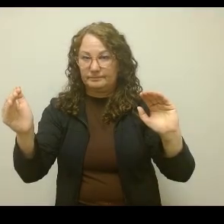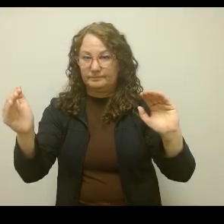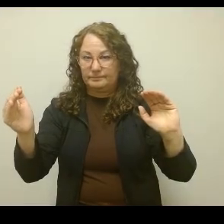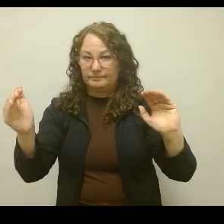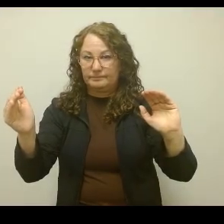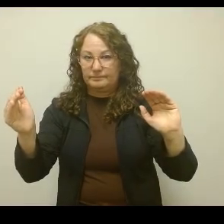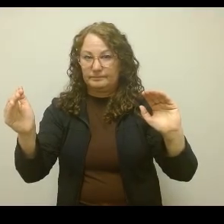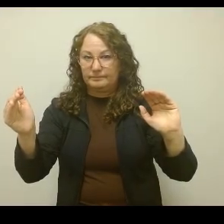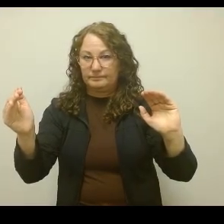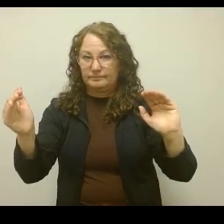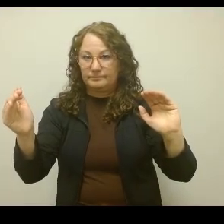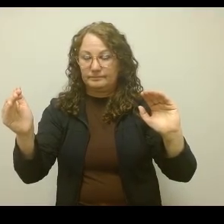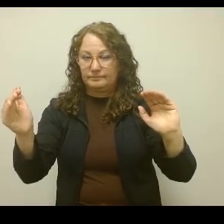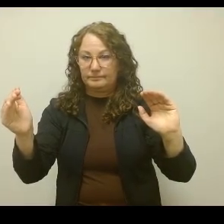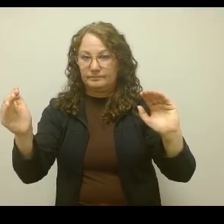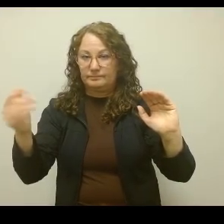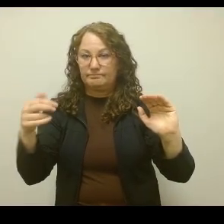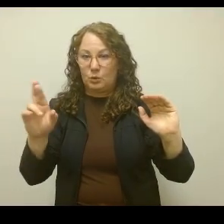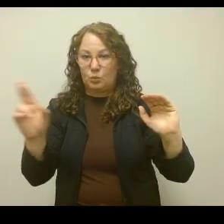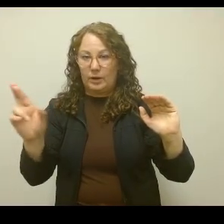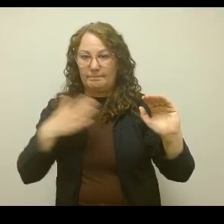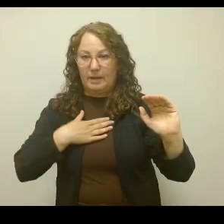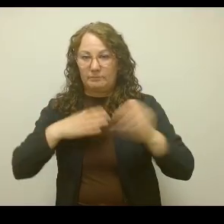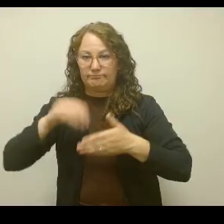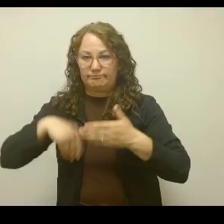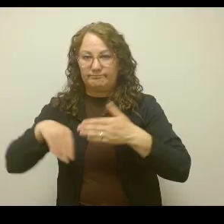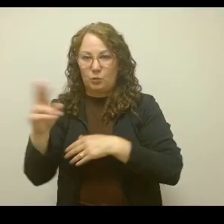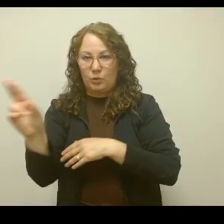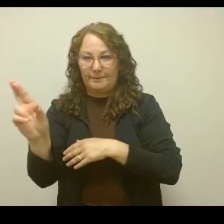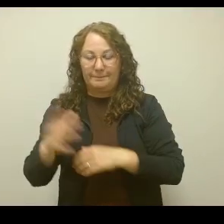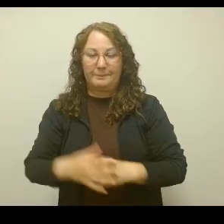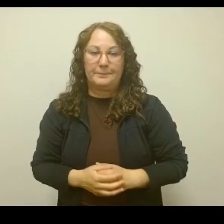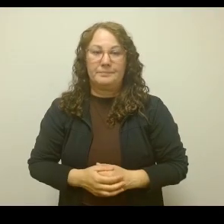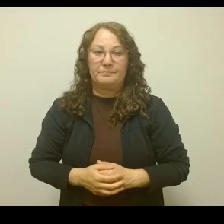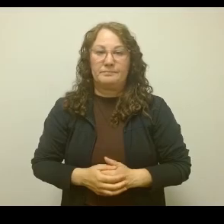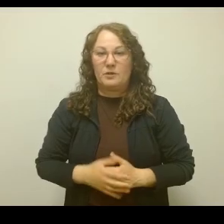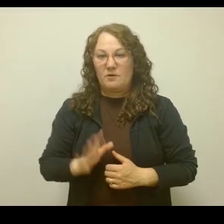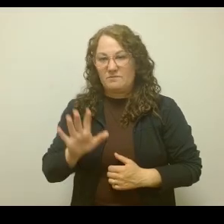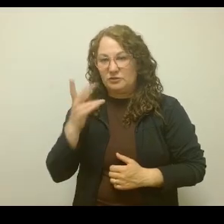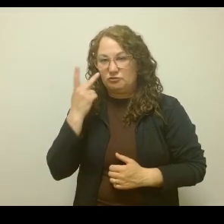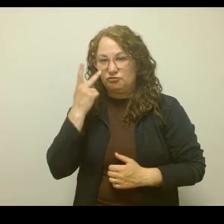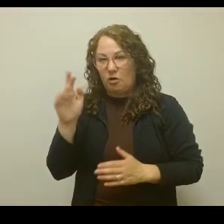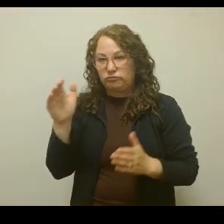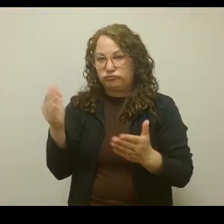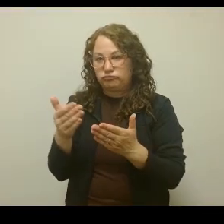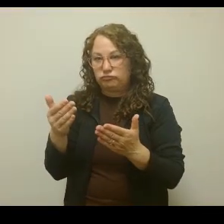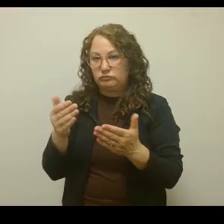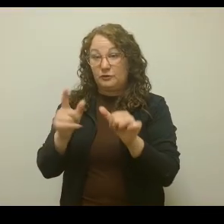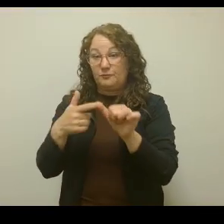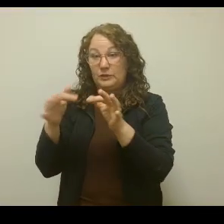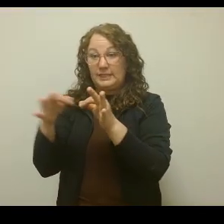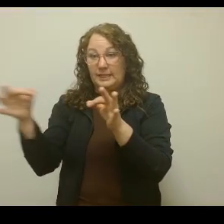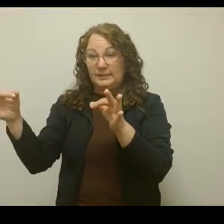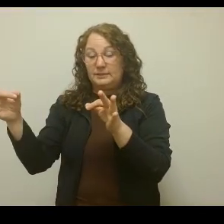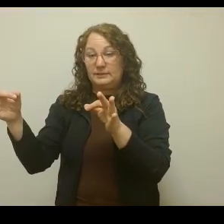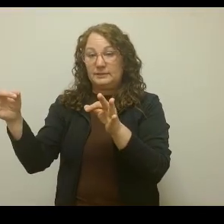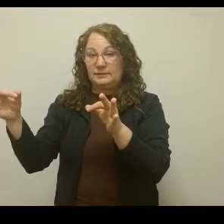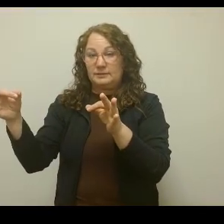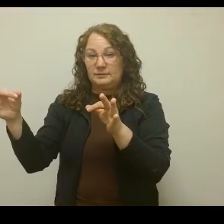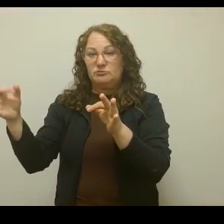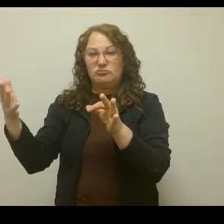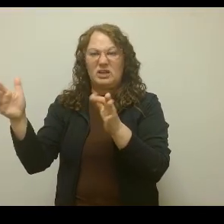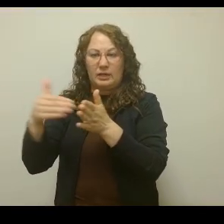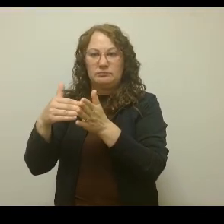hand of the slide. And we've already seen the introduction. So the first sentence,